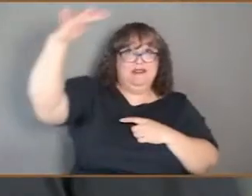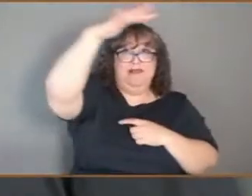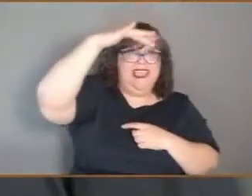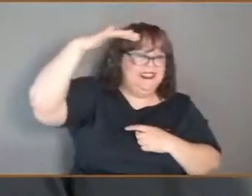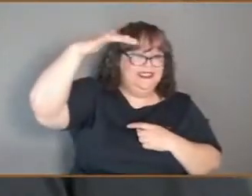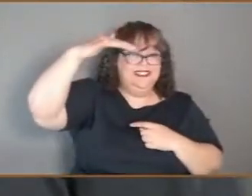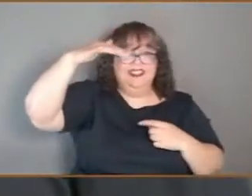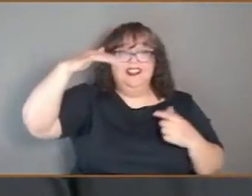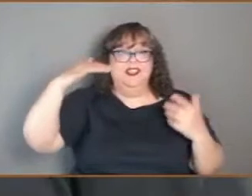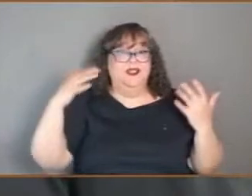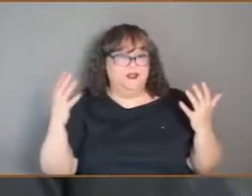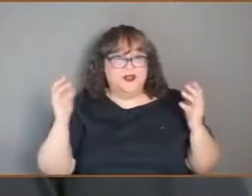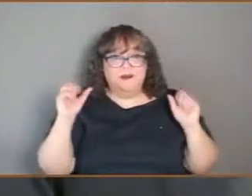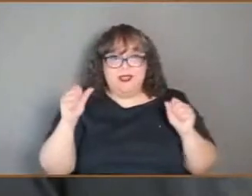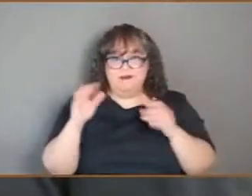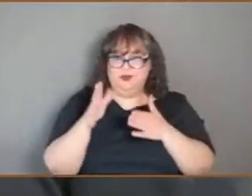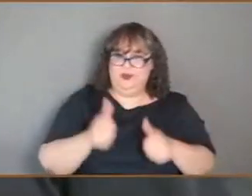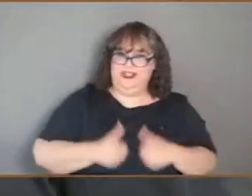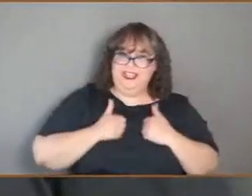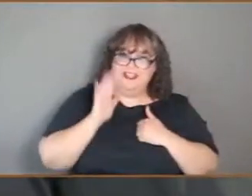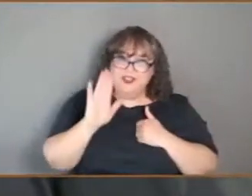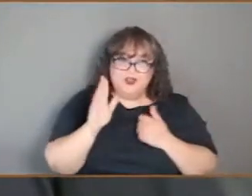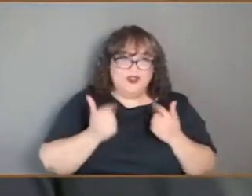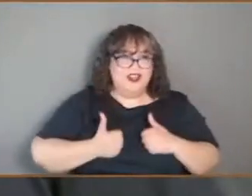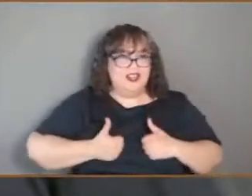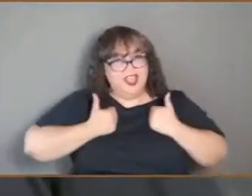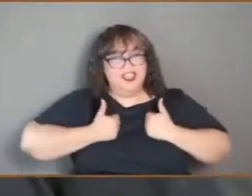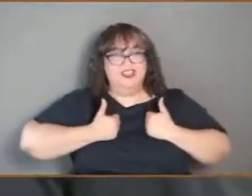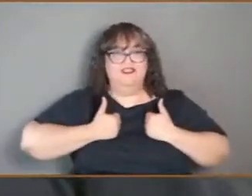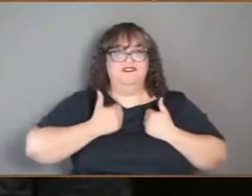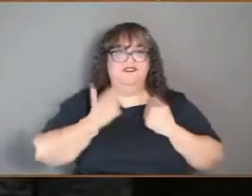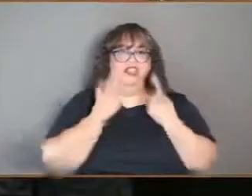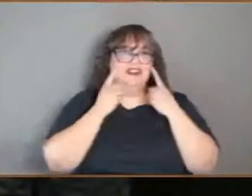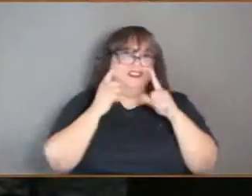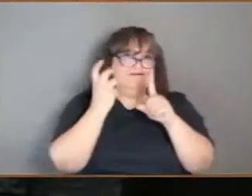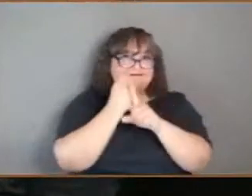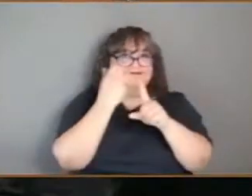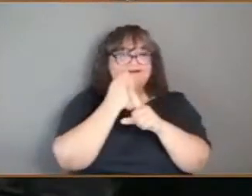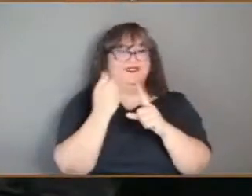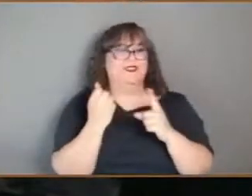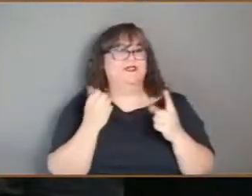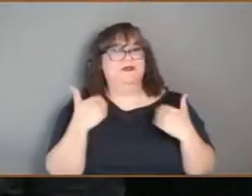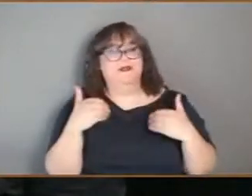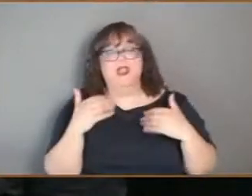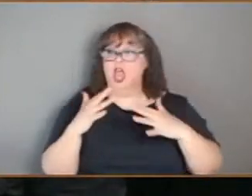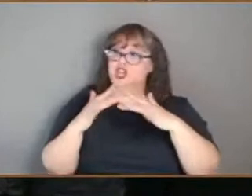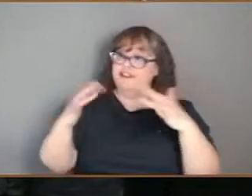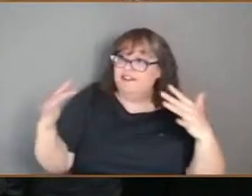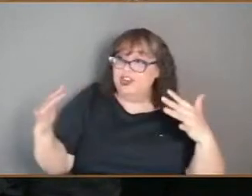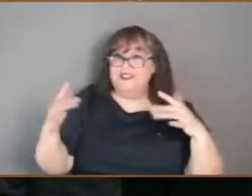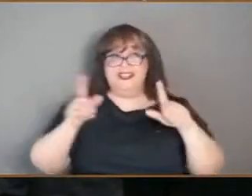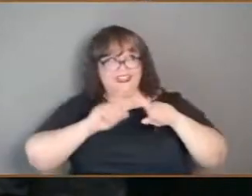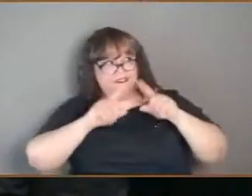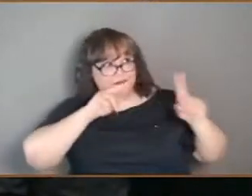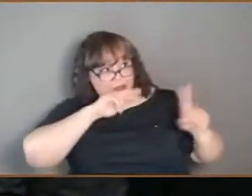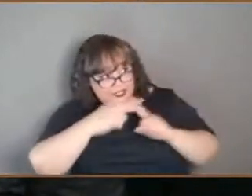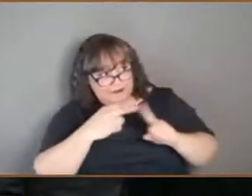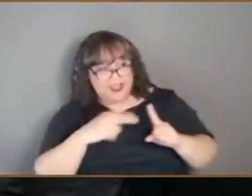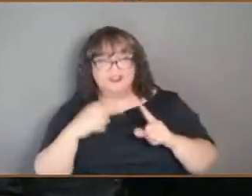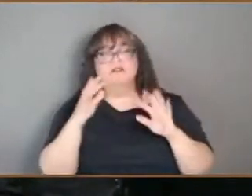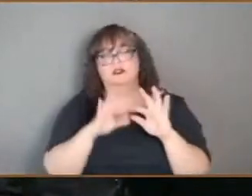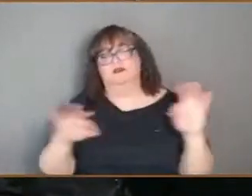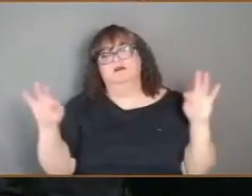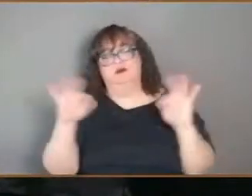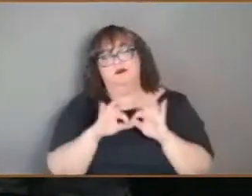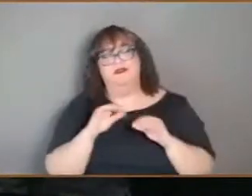live your life and achieve your dreams and work for it every day. Yeah, diversity, different perspectives, it's so important, and I'm glad that both of you really